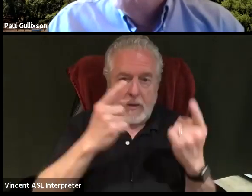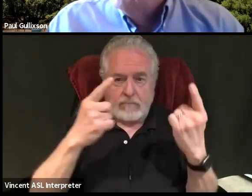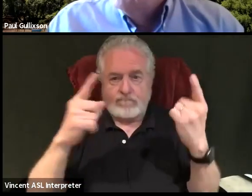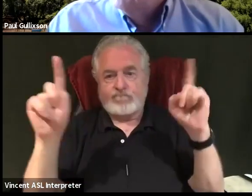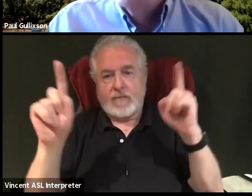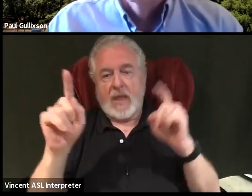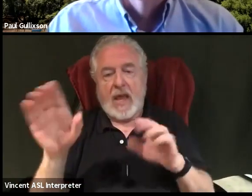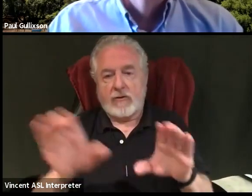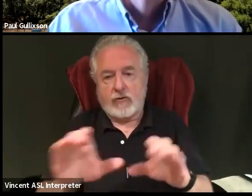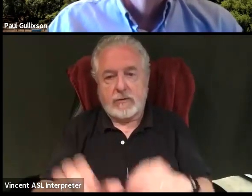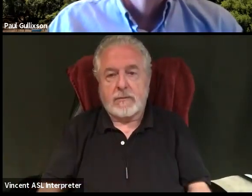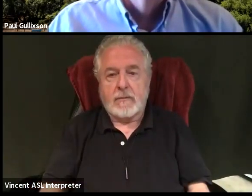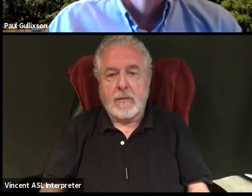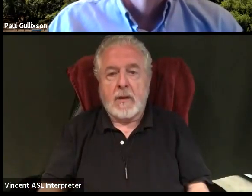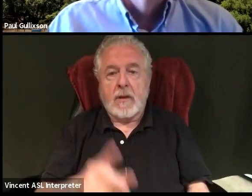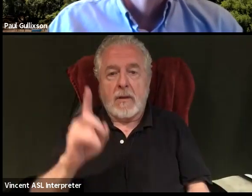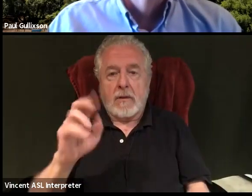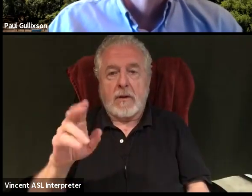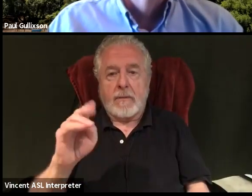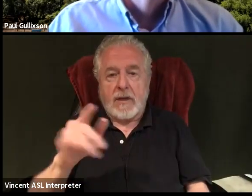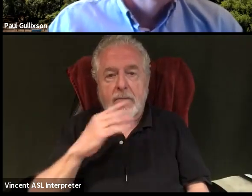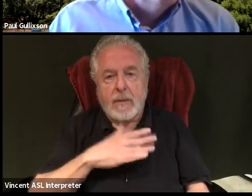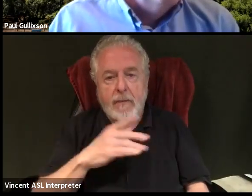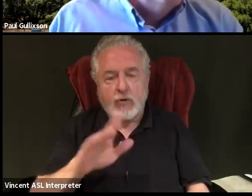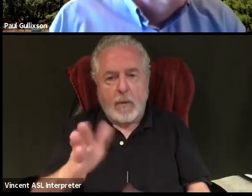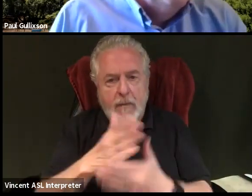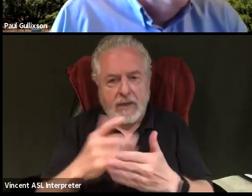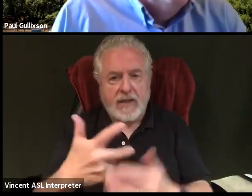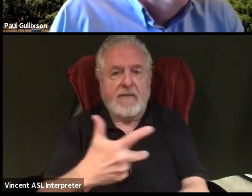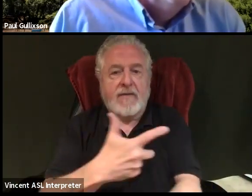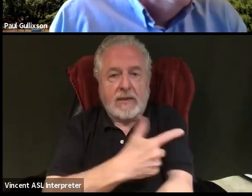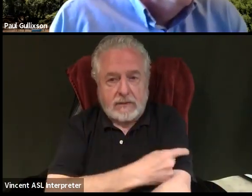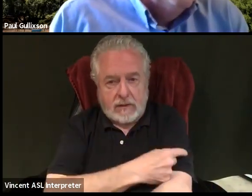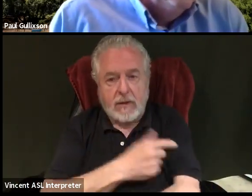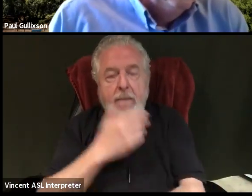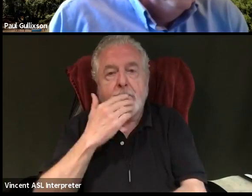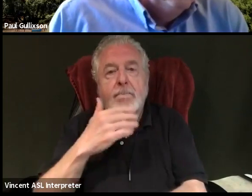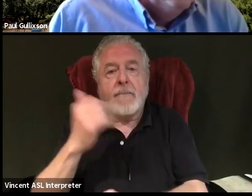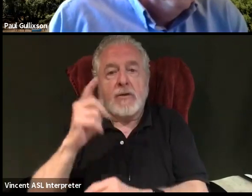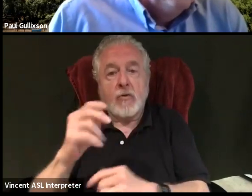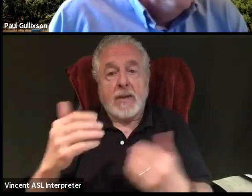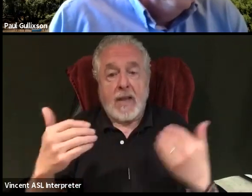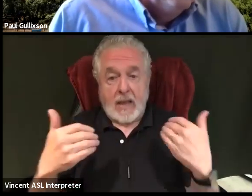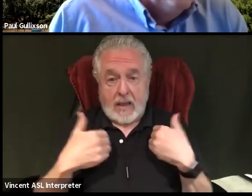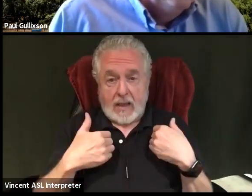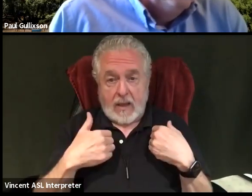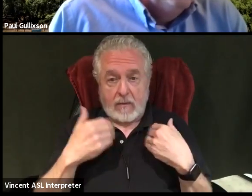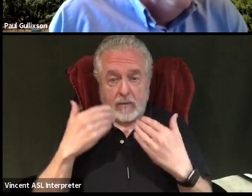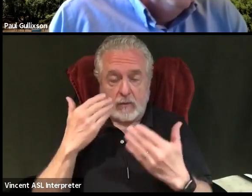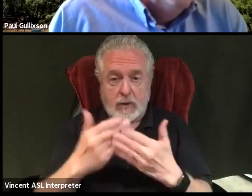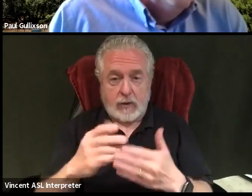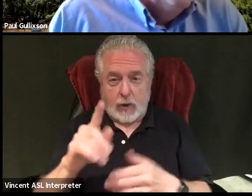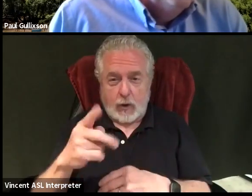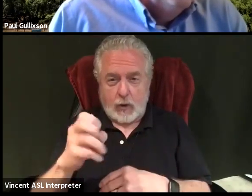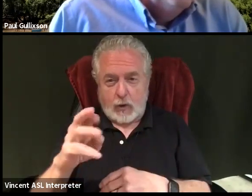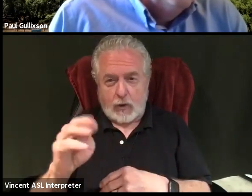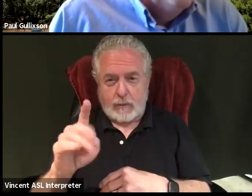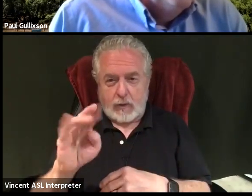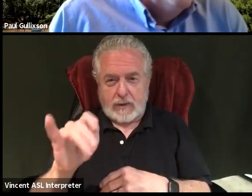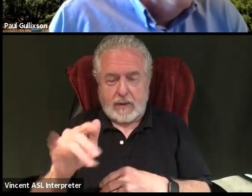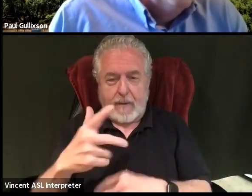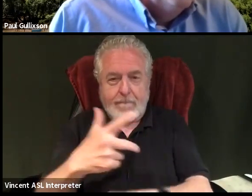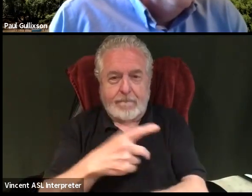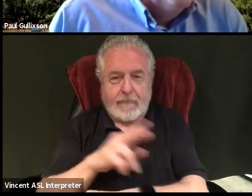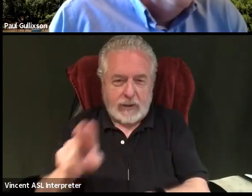vaccination. So as Dr. May said, please do your part and get vaccinated. It's the best tool that we have to reaching herd immunity, to getting back